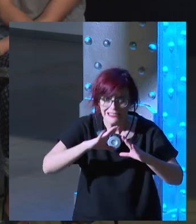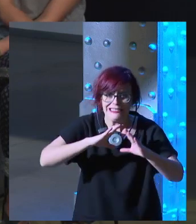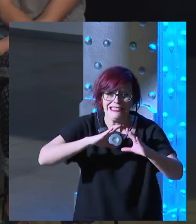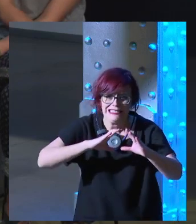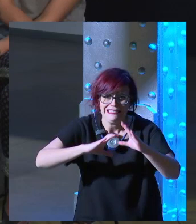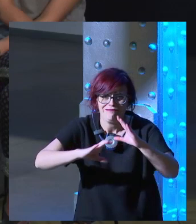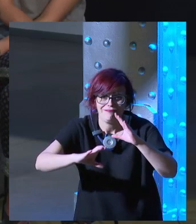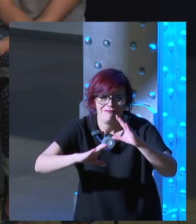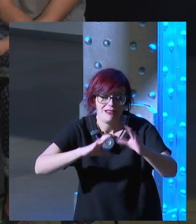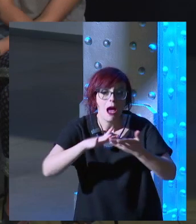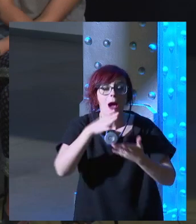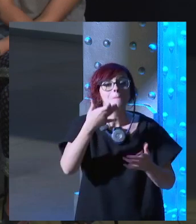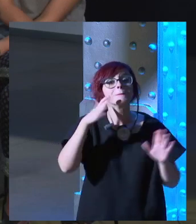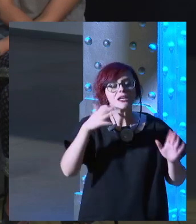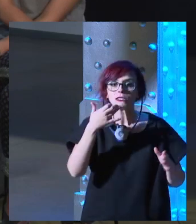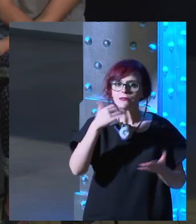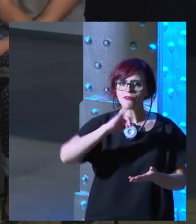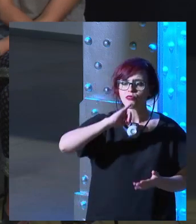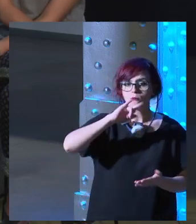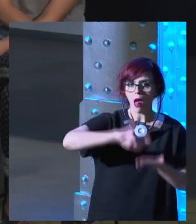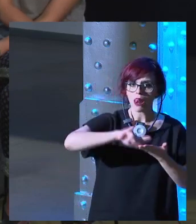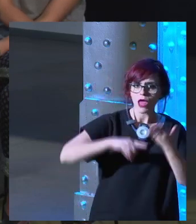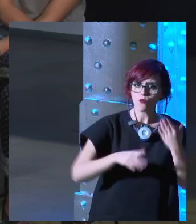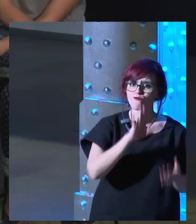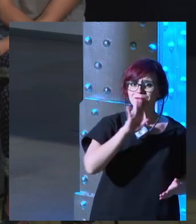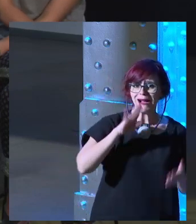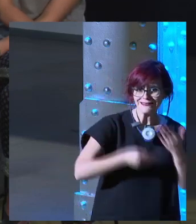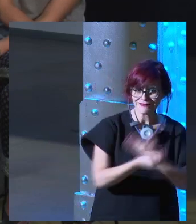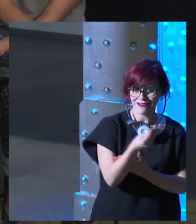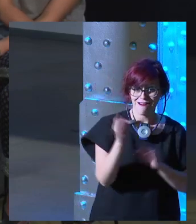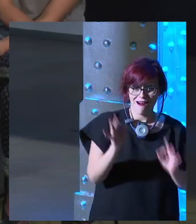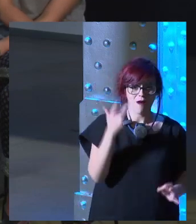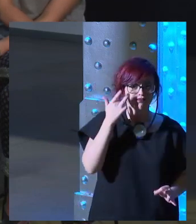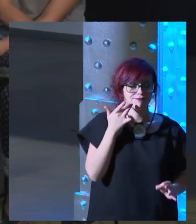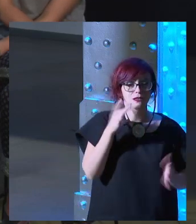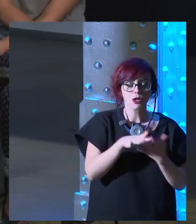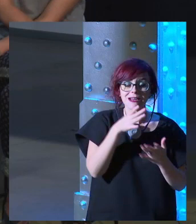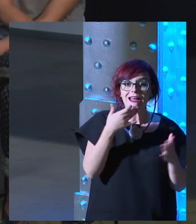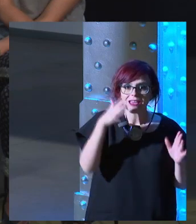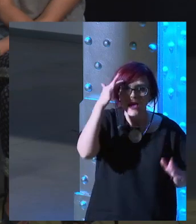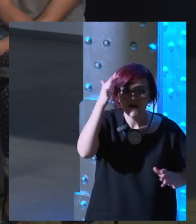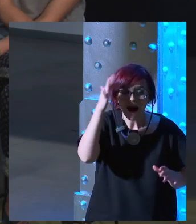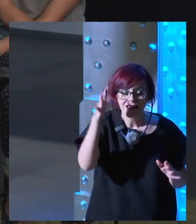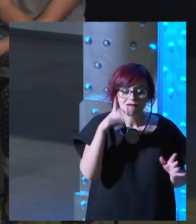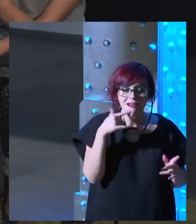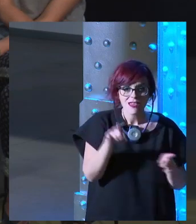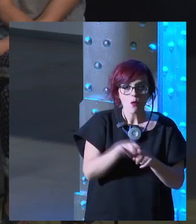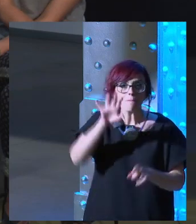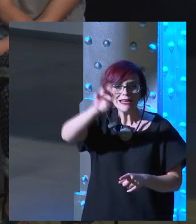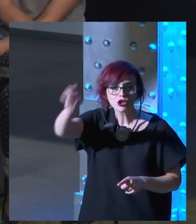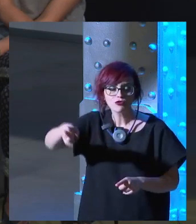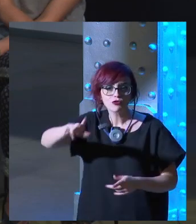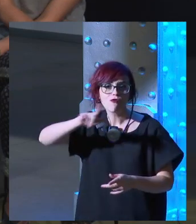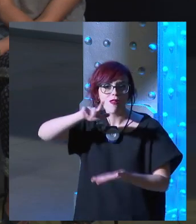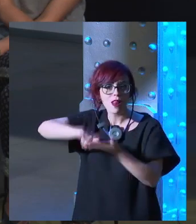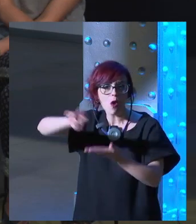if your language had been so reduced by the banalities of crap television and social media